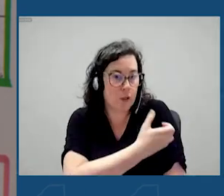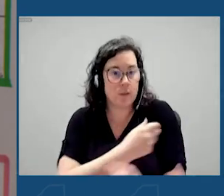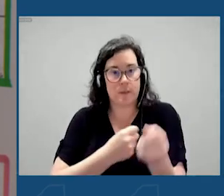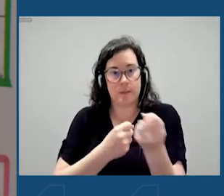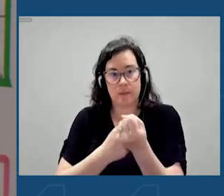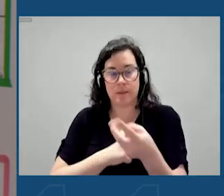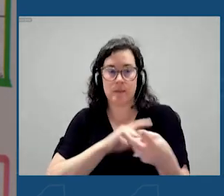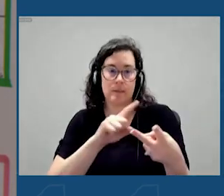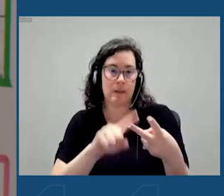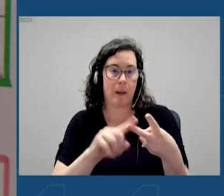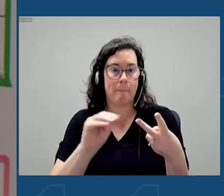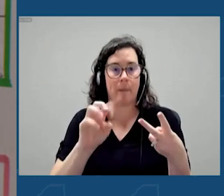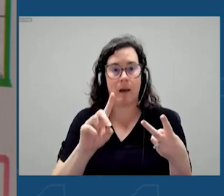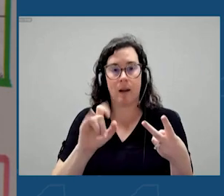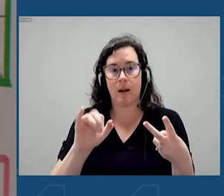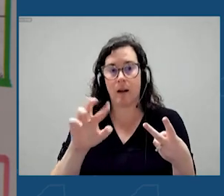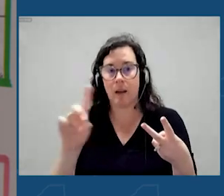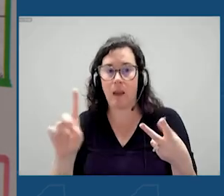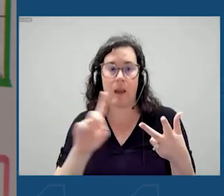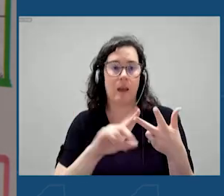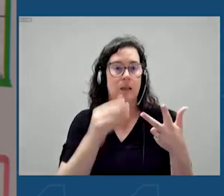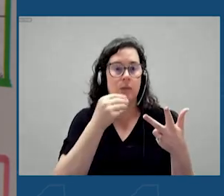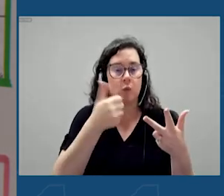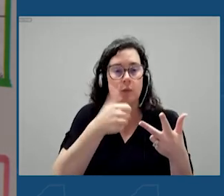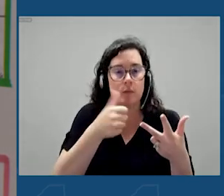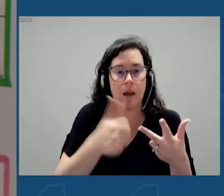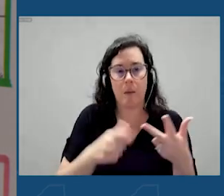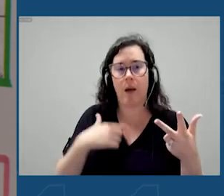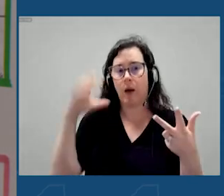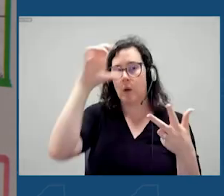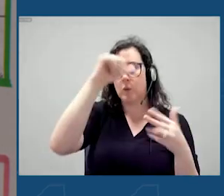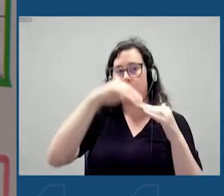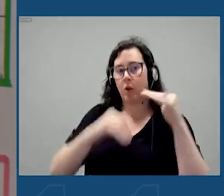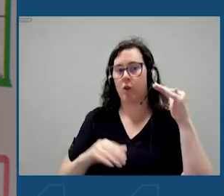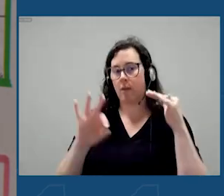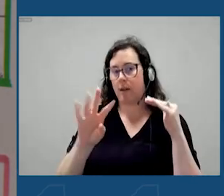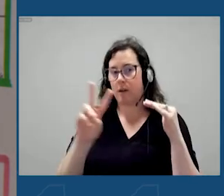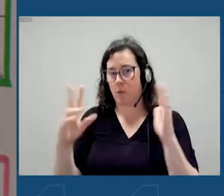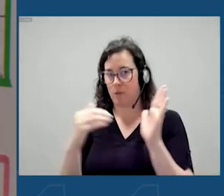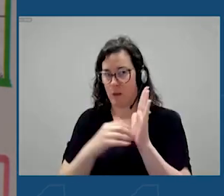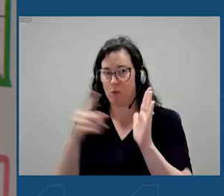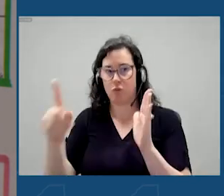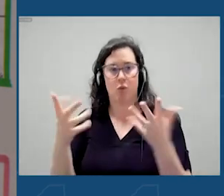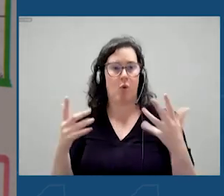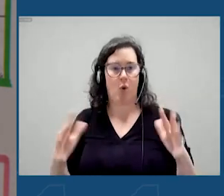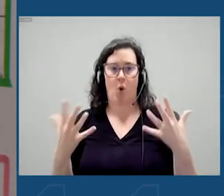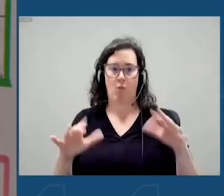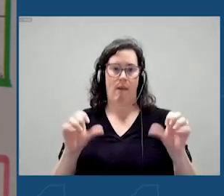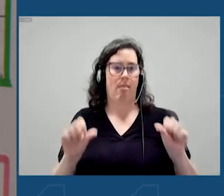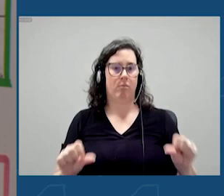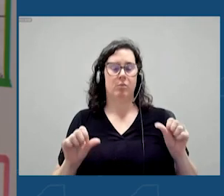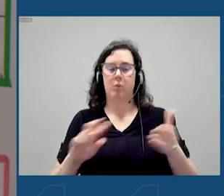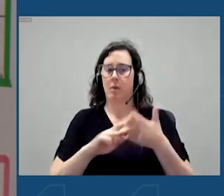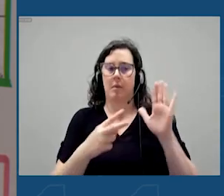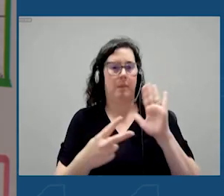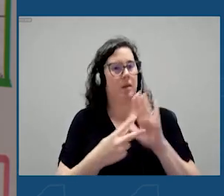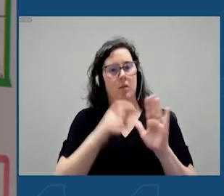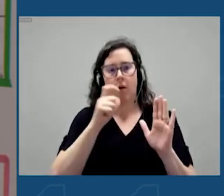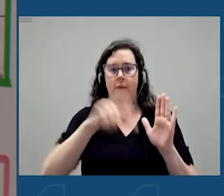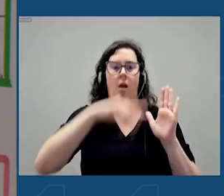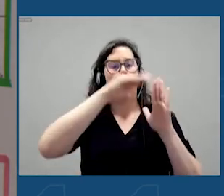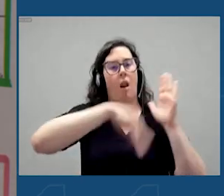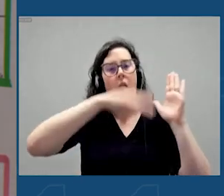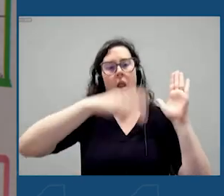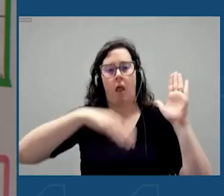programs, I'm going to presume you're making under $92,000. You are eligible. Let's just give you a little break and not make you fill out all that paperwork.